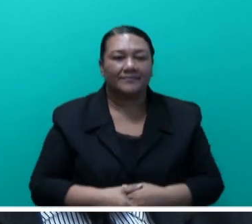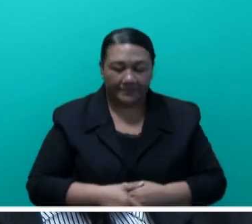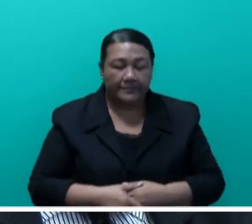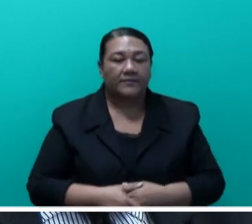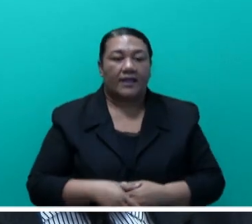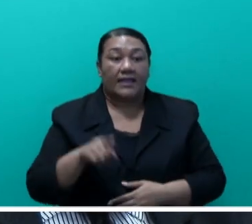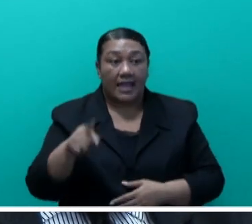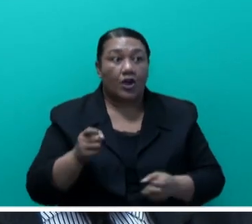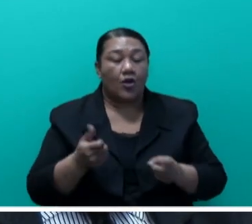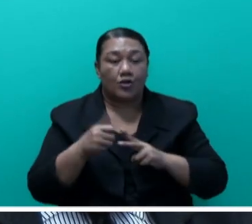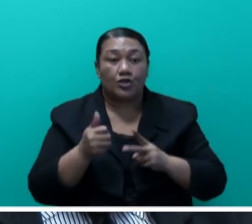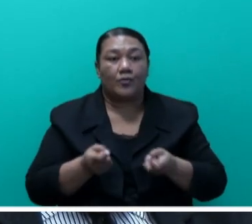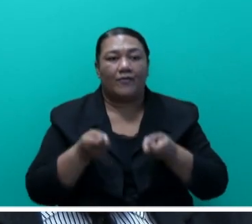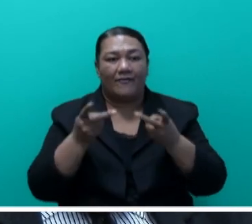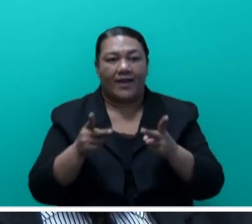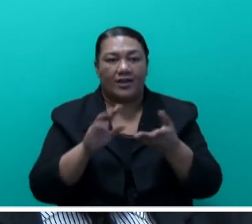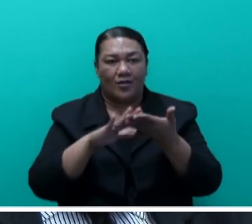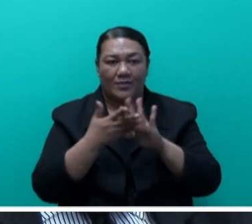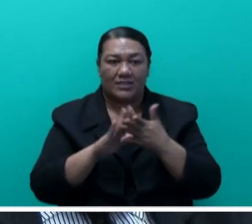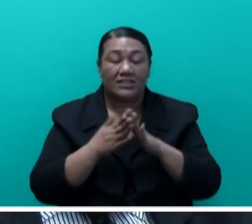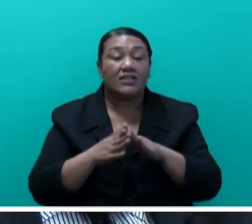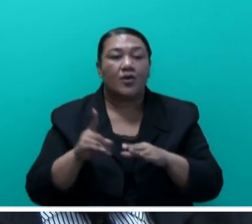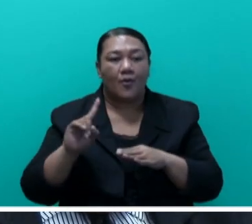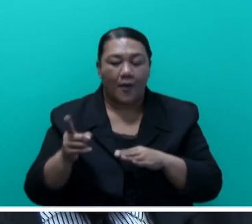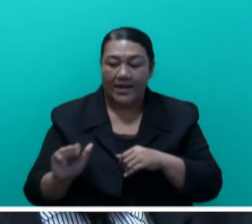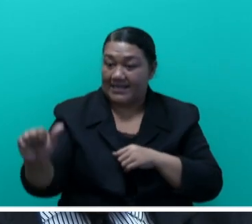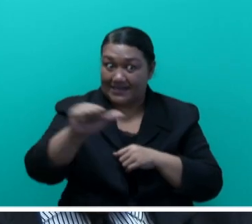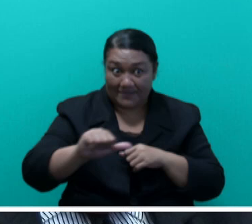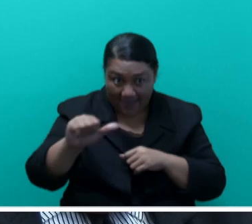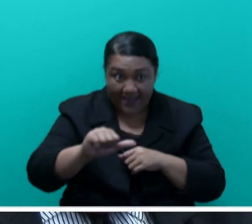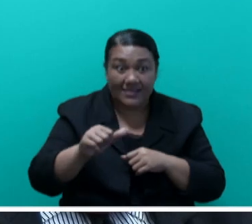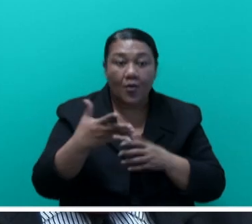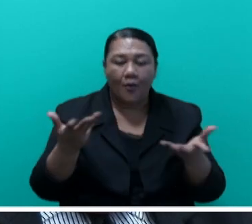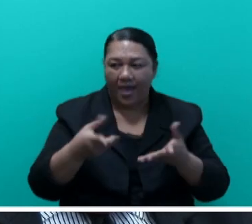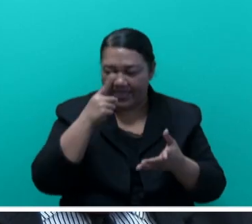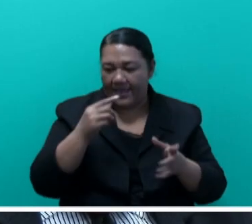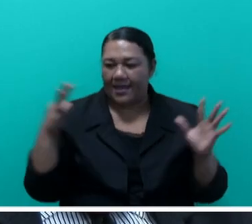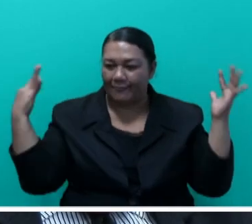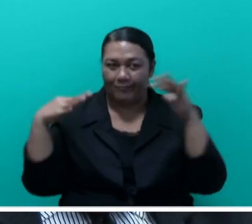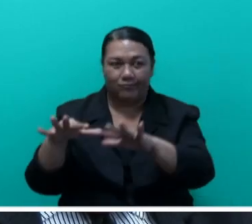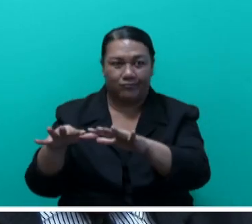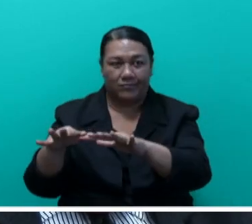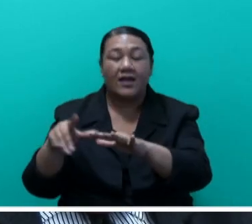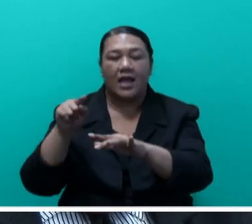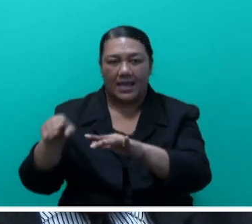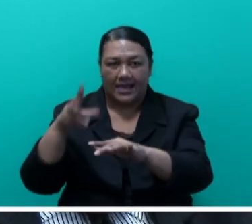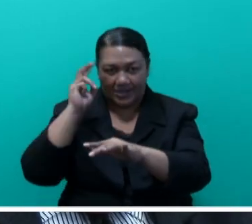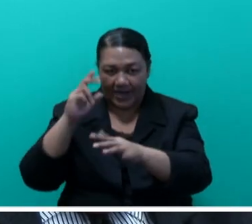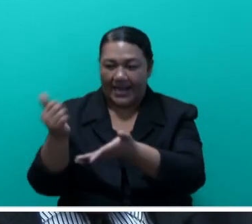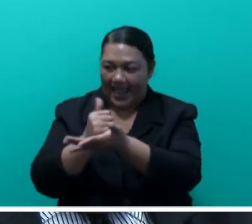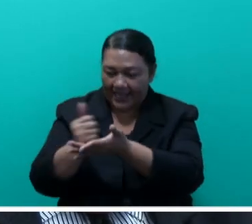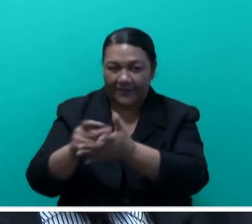also provide communities with spaces where they can come together, be active,